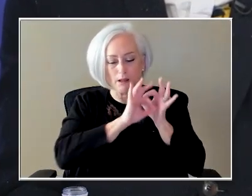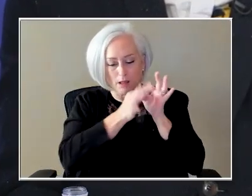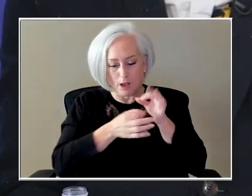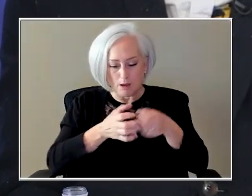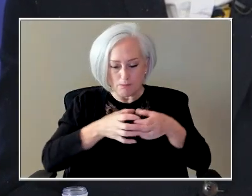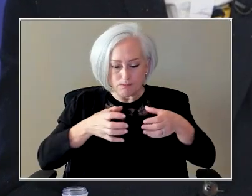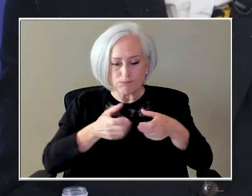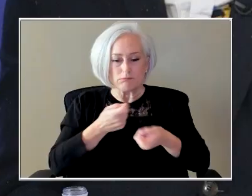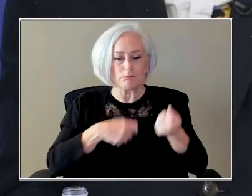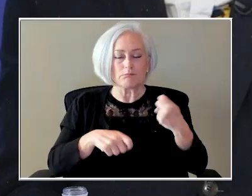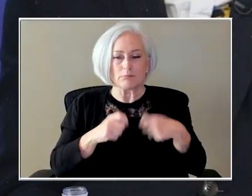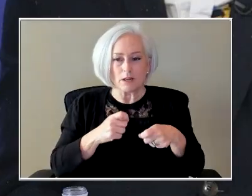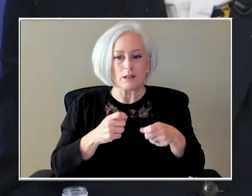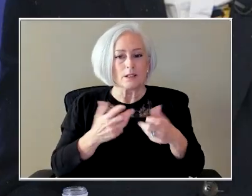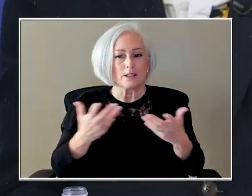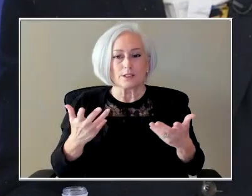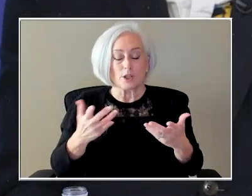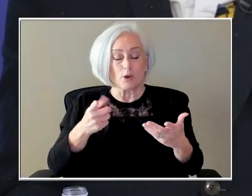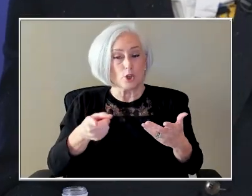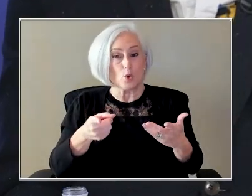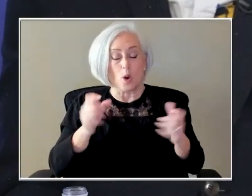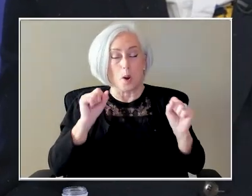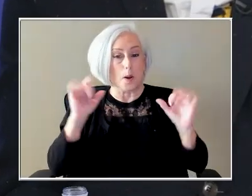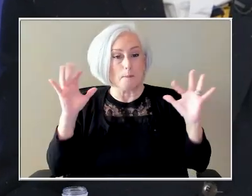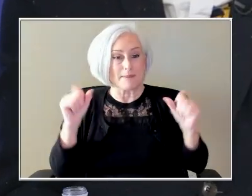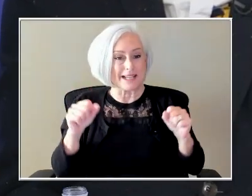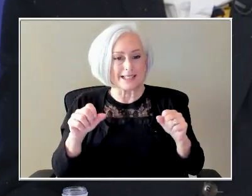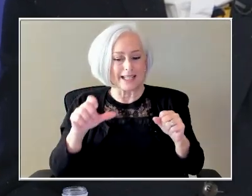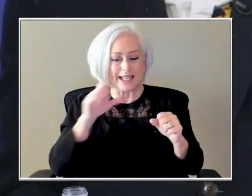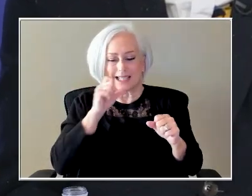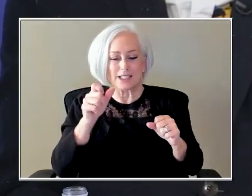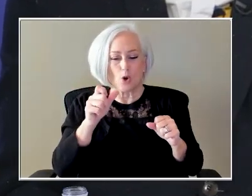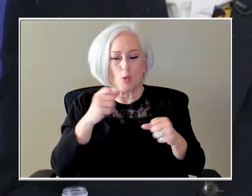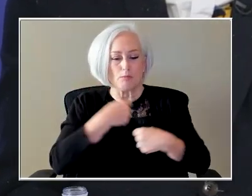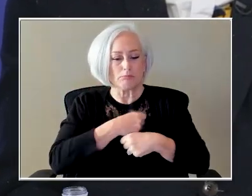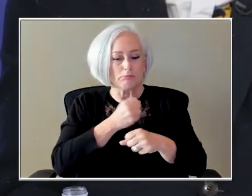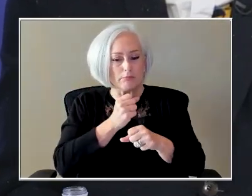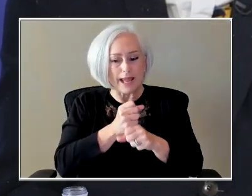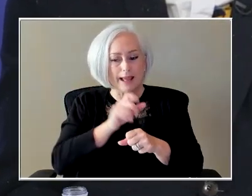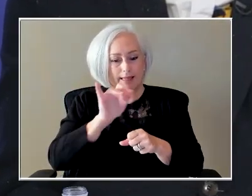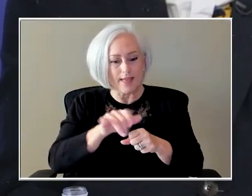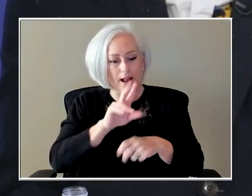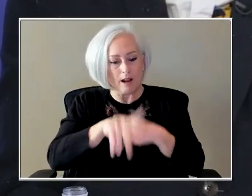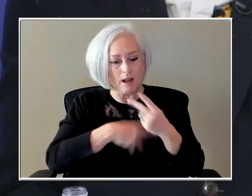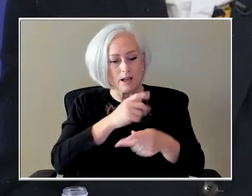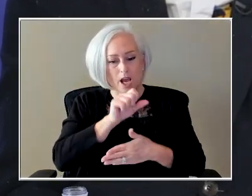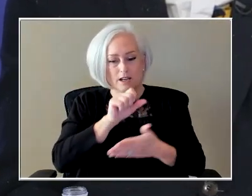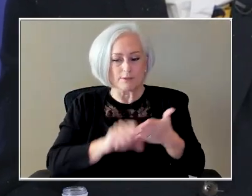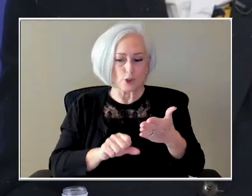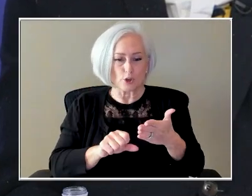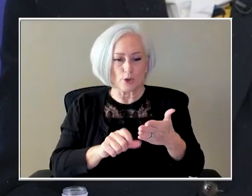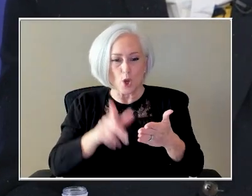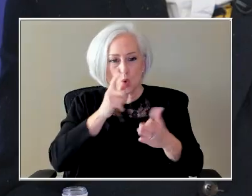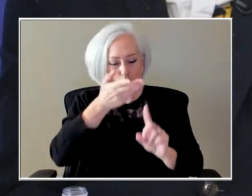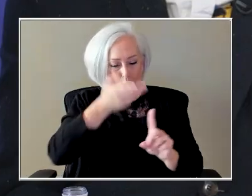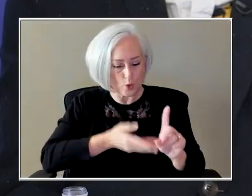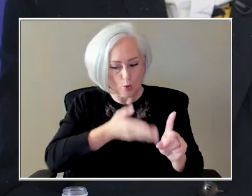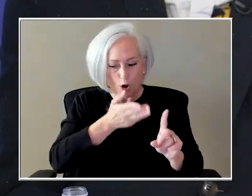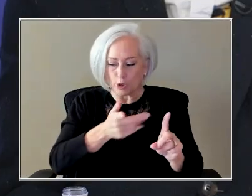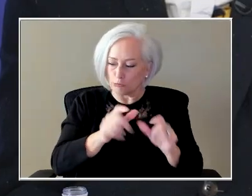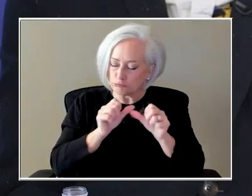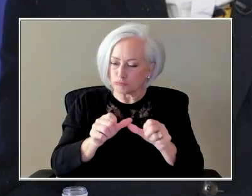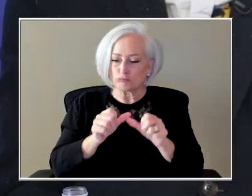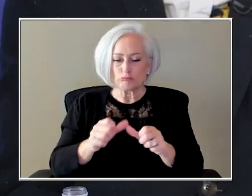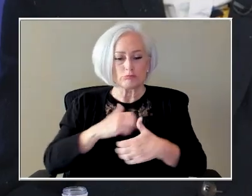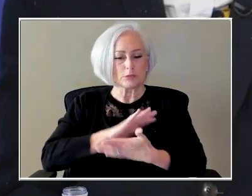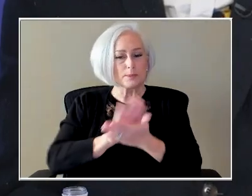and I think that's really special and unique. And that's why I think your message to the rest of patients that may be facing a similar predicament